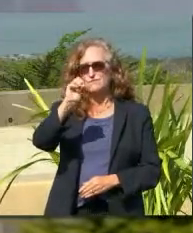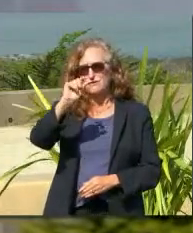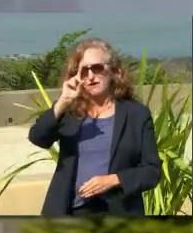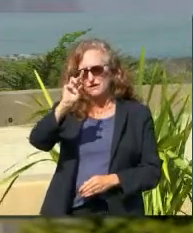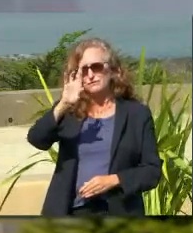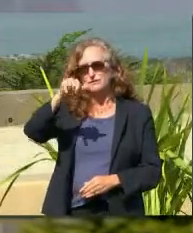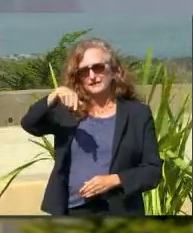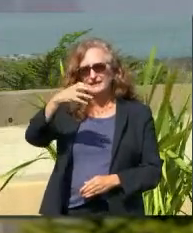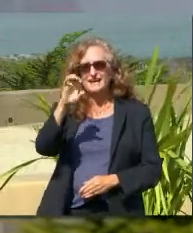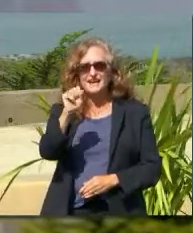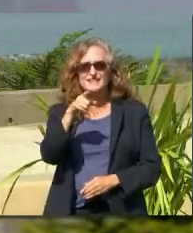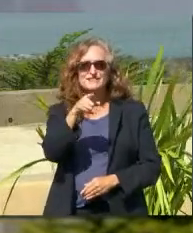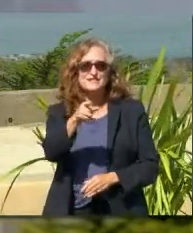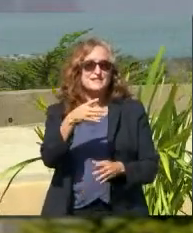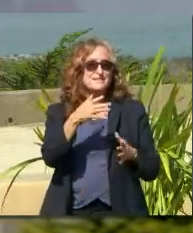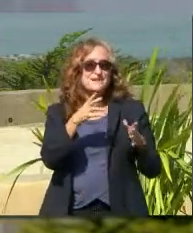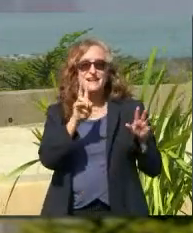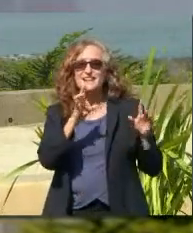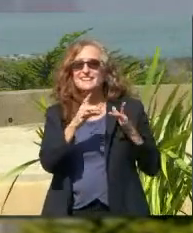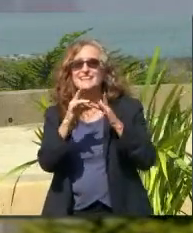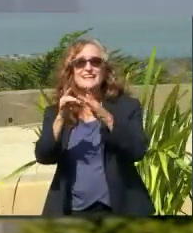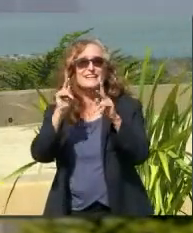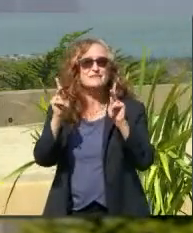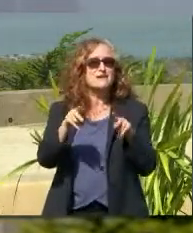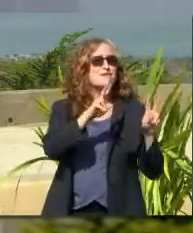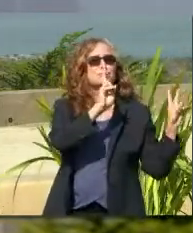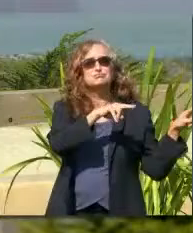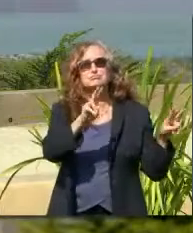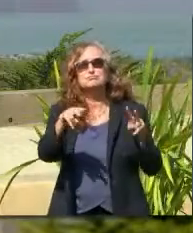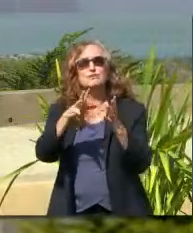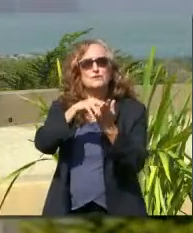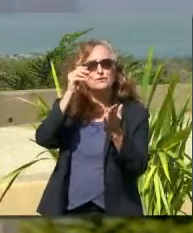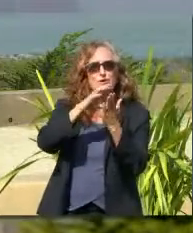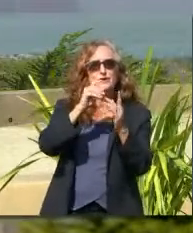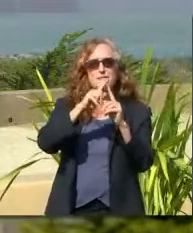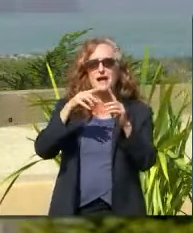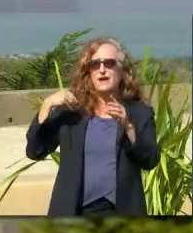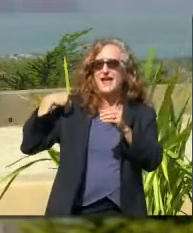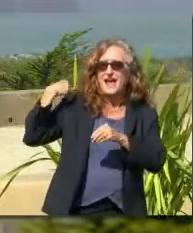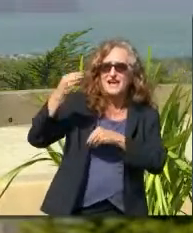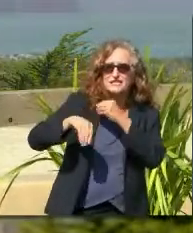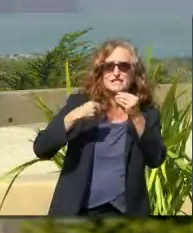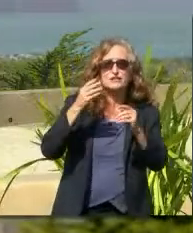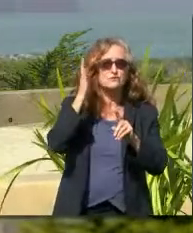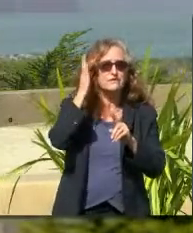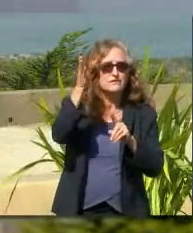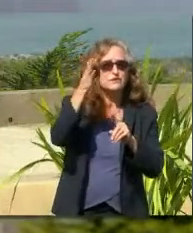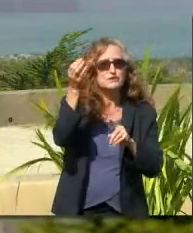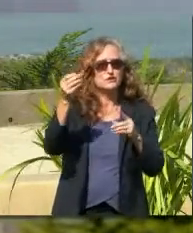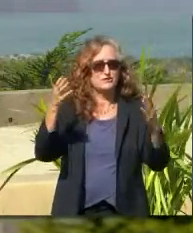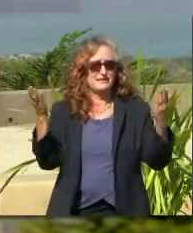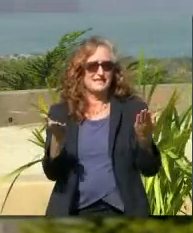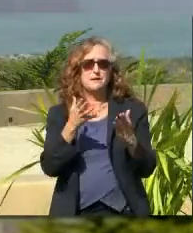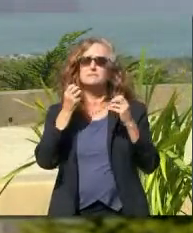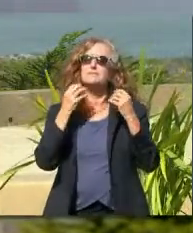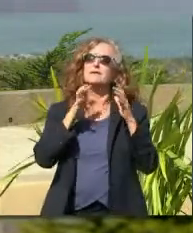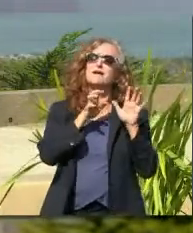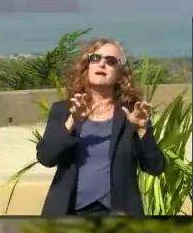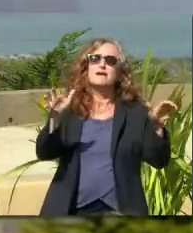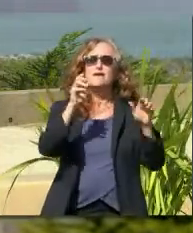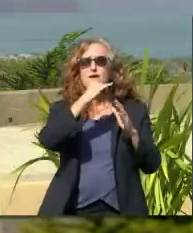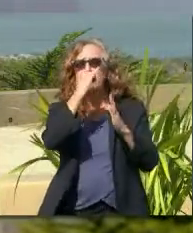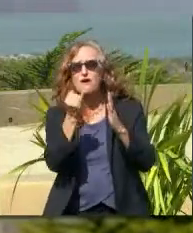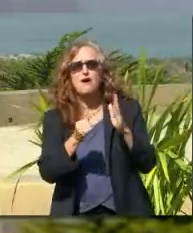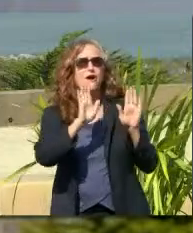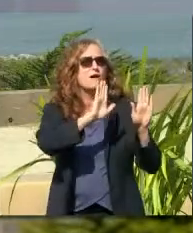been touring some of our folks here to learn about ancestral futurism and art installation that's here on the Presidio Tunnel Tops. Fabiana, thank you so